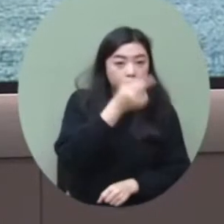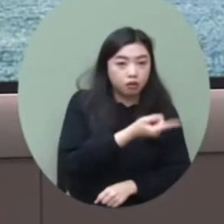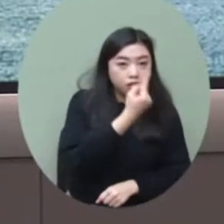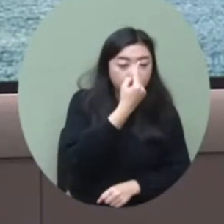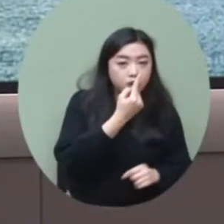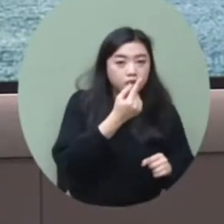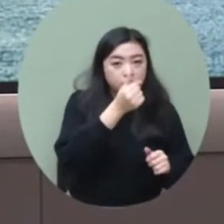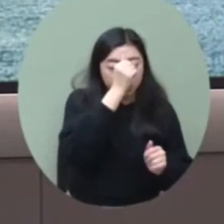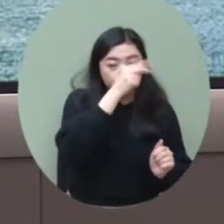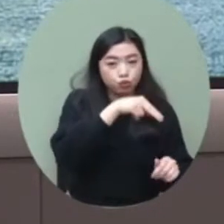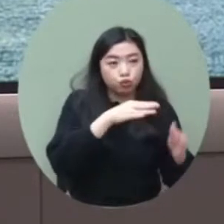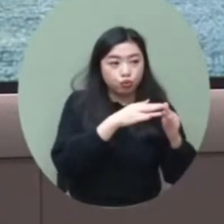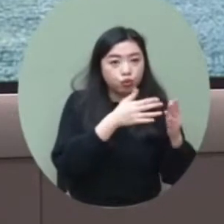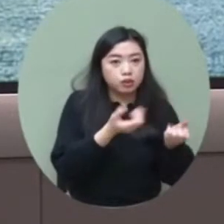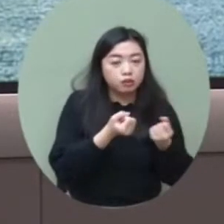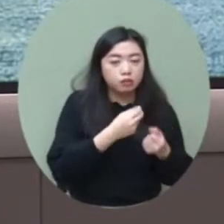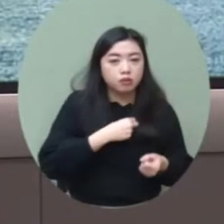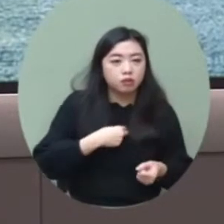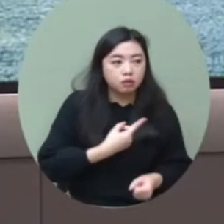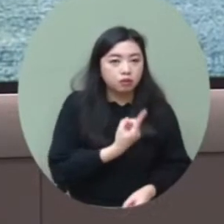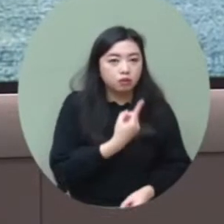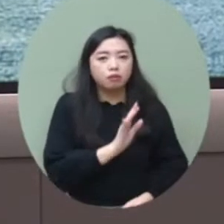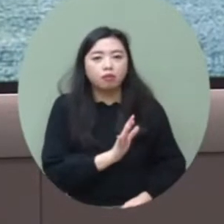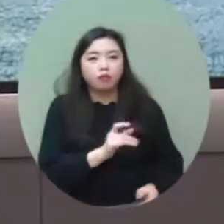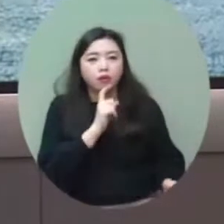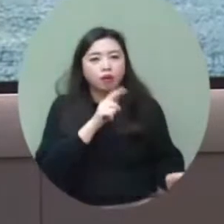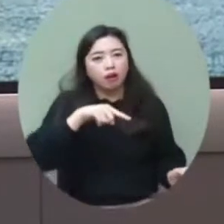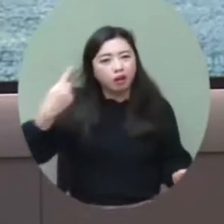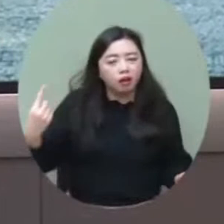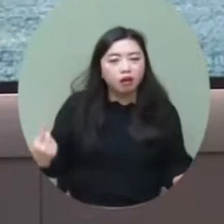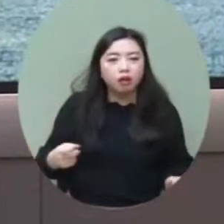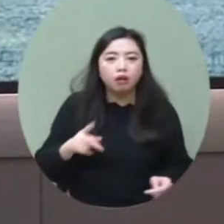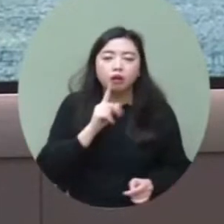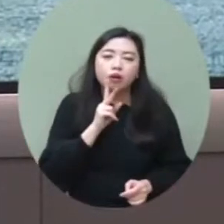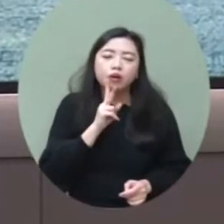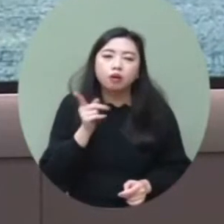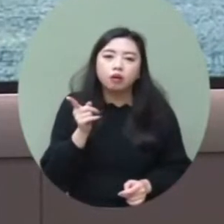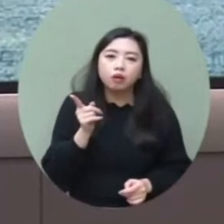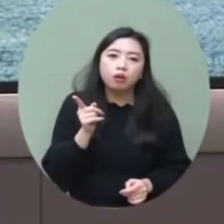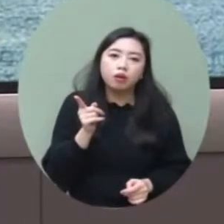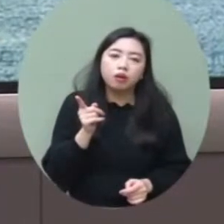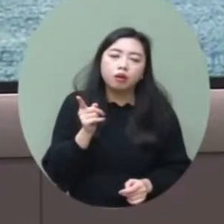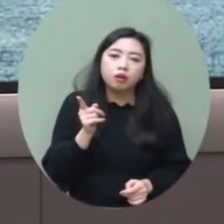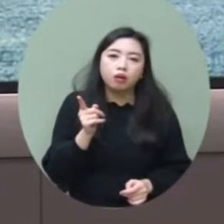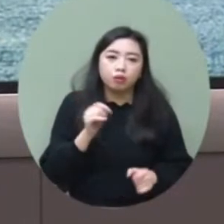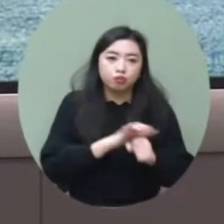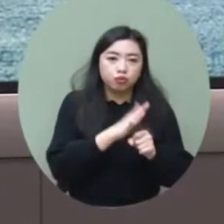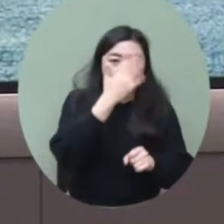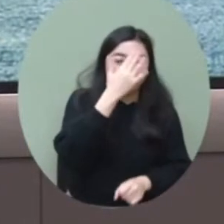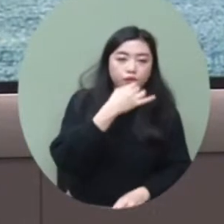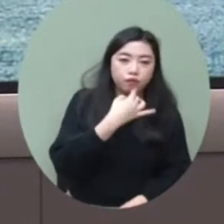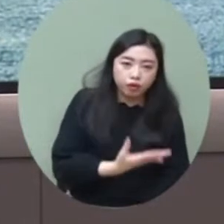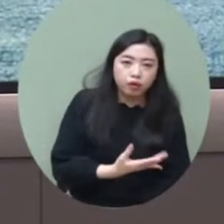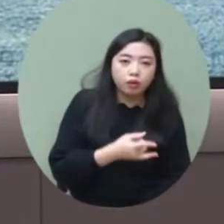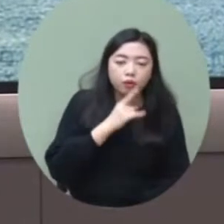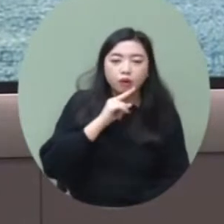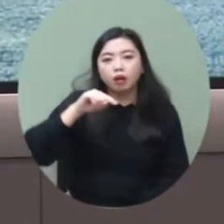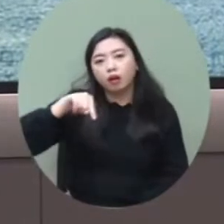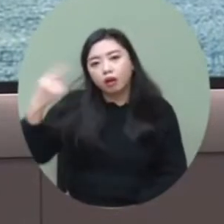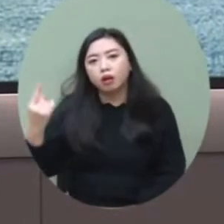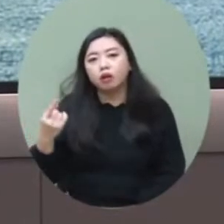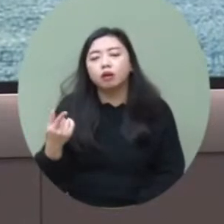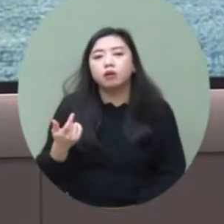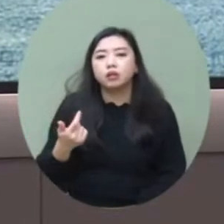not forget that the HA is also offering treatment for